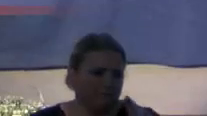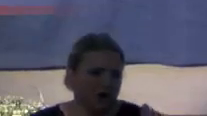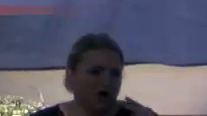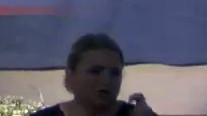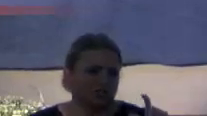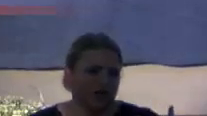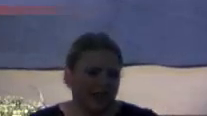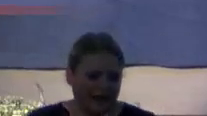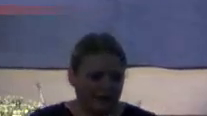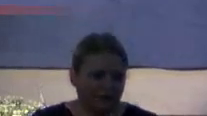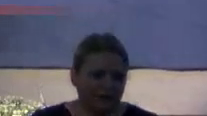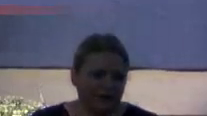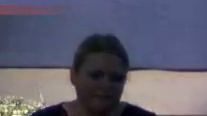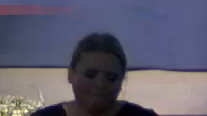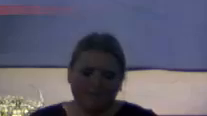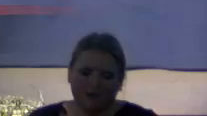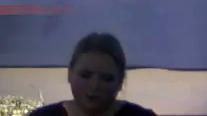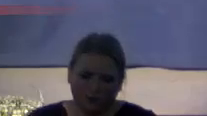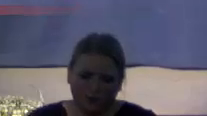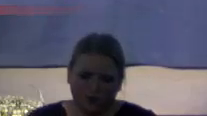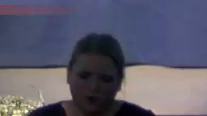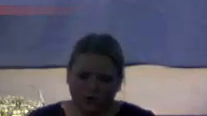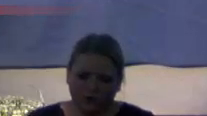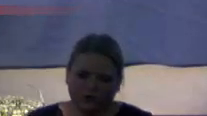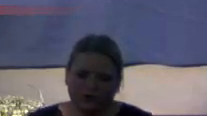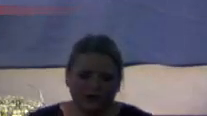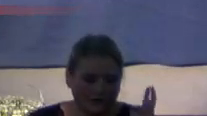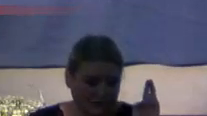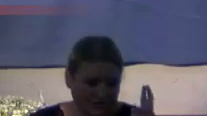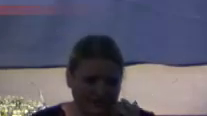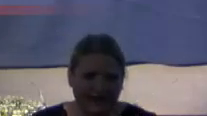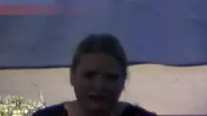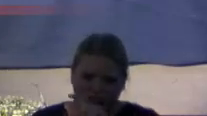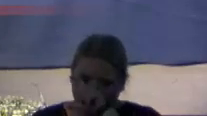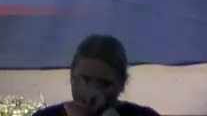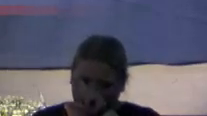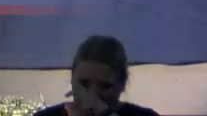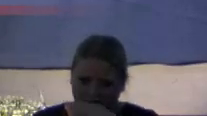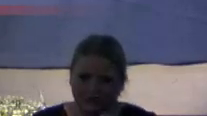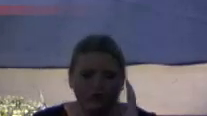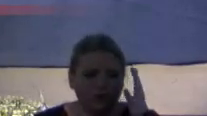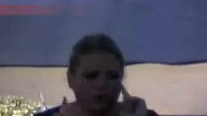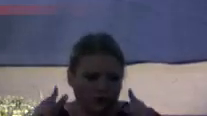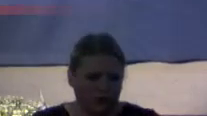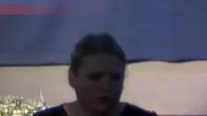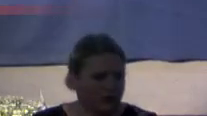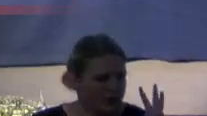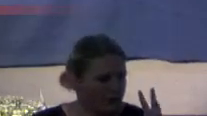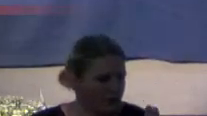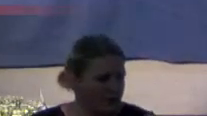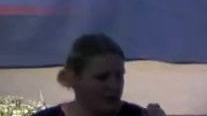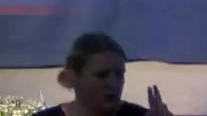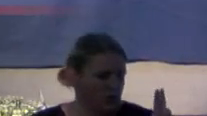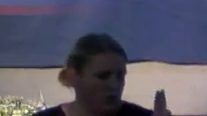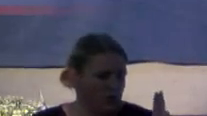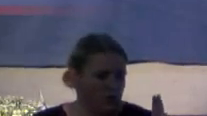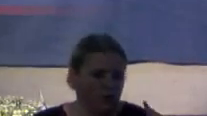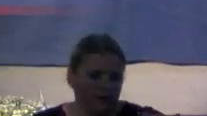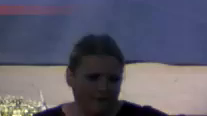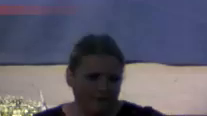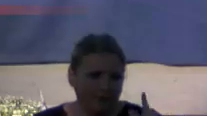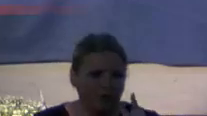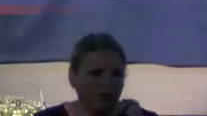Frontier and McKnight Middle School, Richland High, and now Chiawana High School. She will be attending Washington State University in Pullman in the